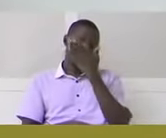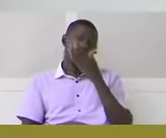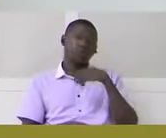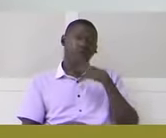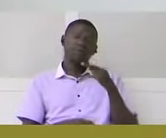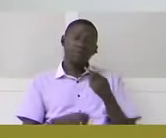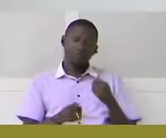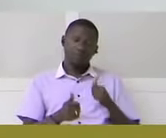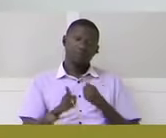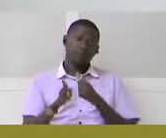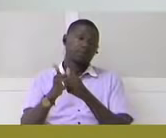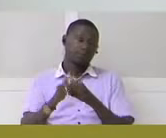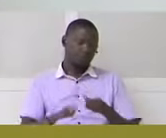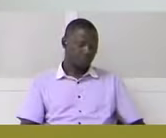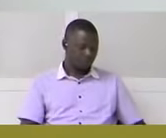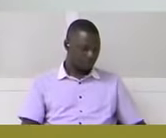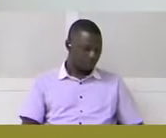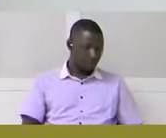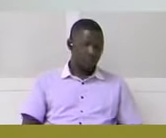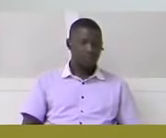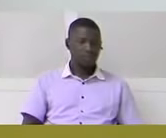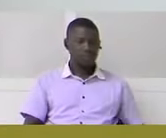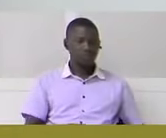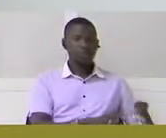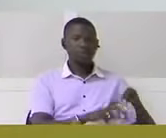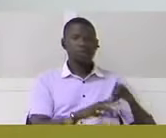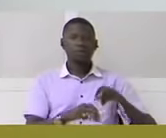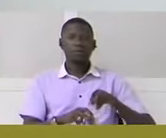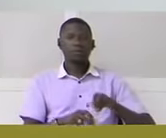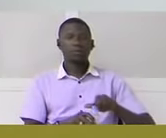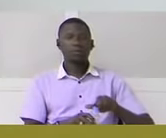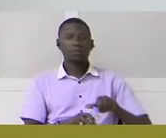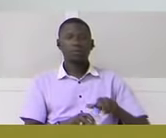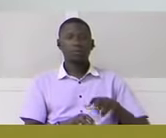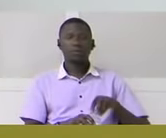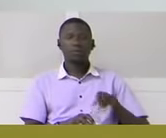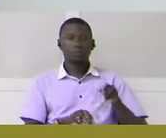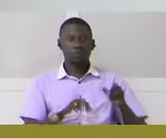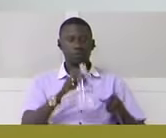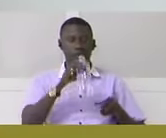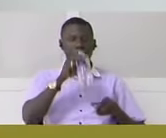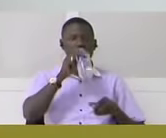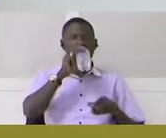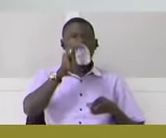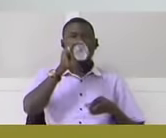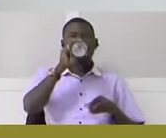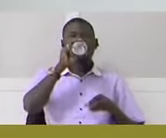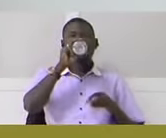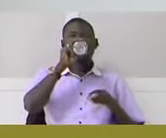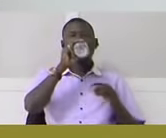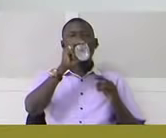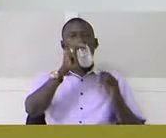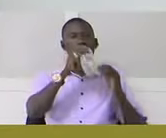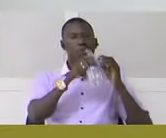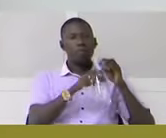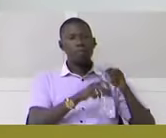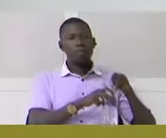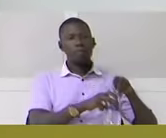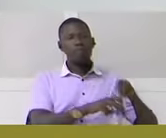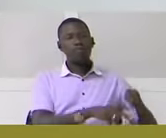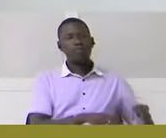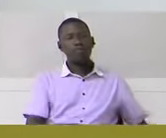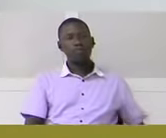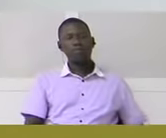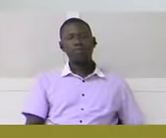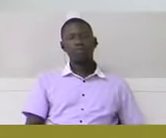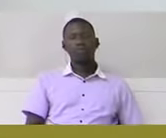to protocol li ka wala kanin wala ta follow to wala wala follow ta nyato e fuda dingira nyi dum bita da men to. That was